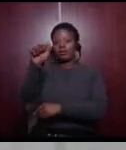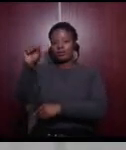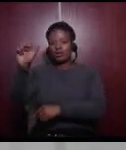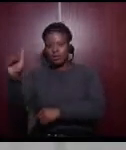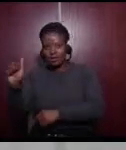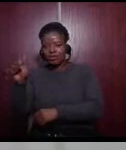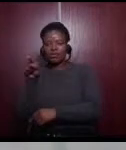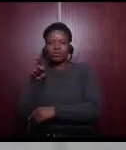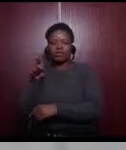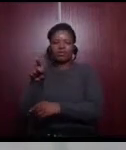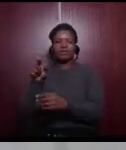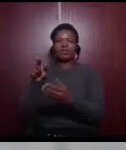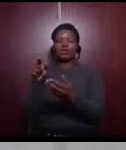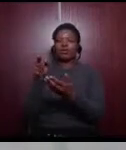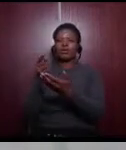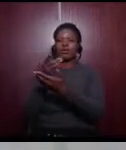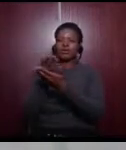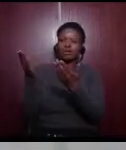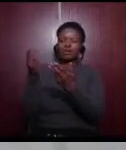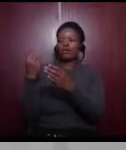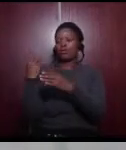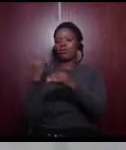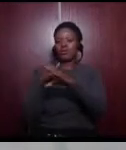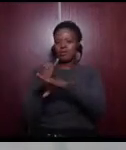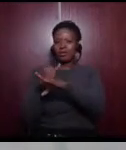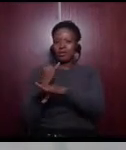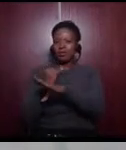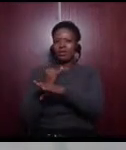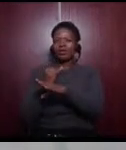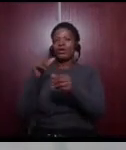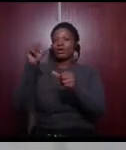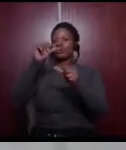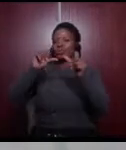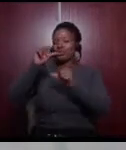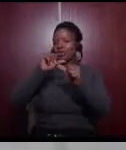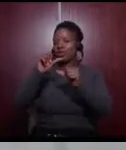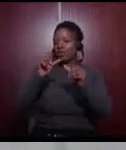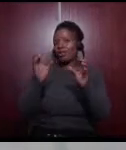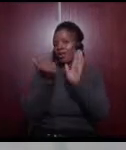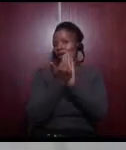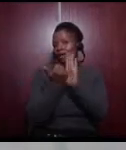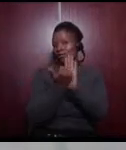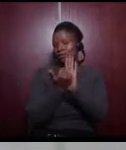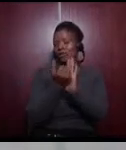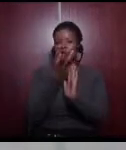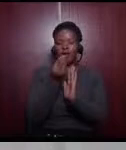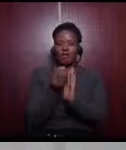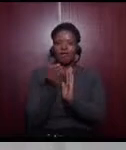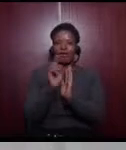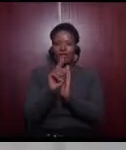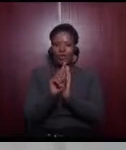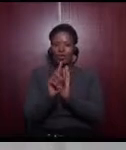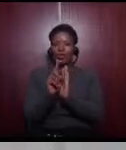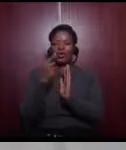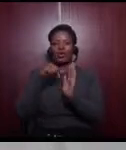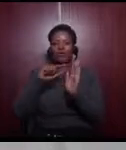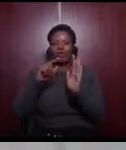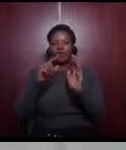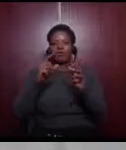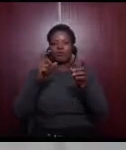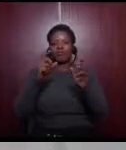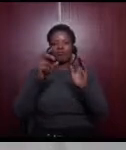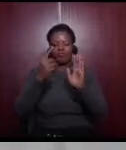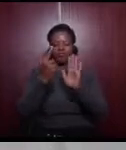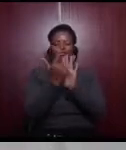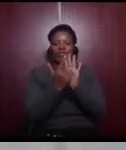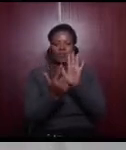earlier, in the Social Assistance Act, there is a regulation which deals with the issue